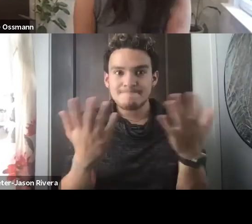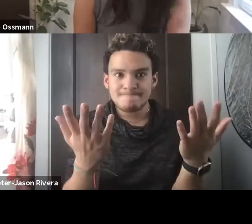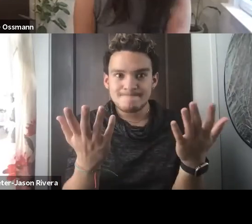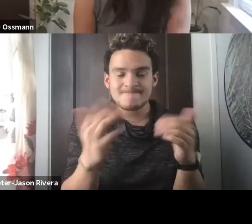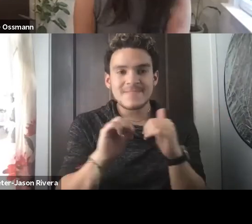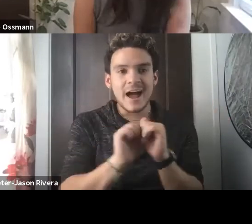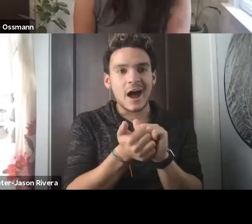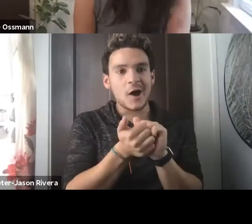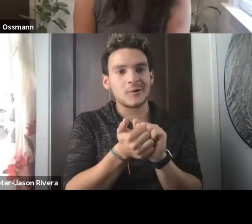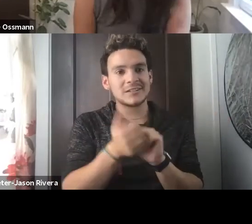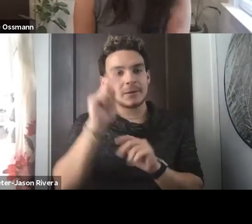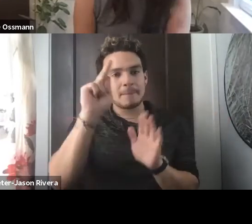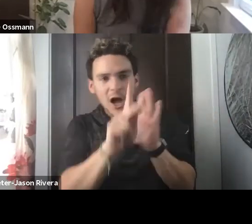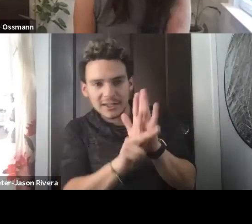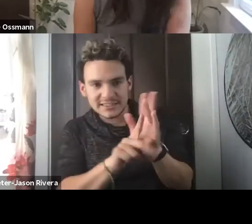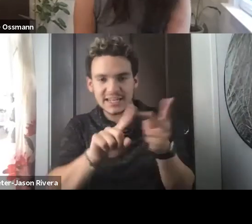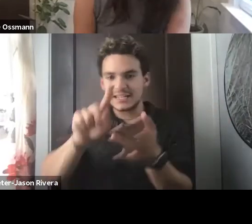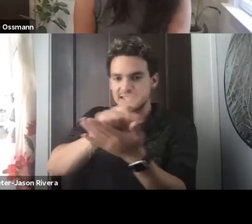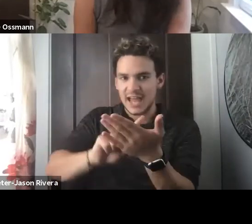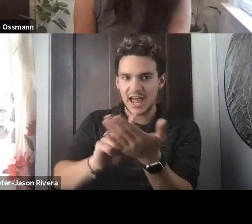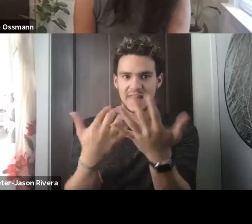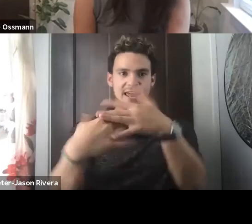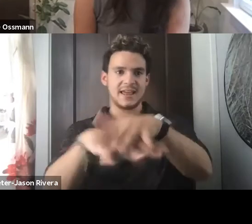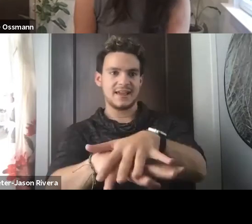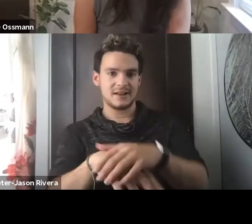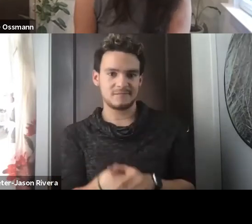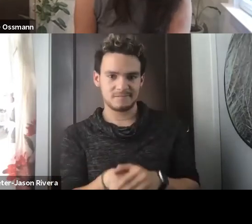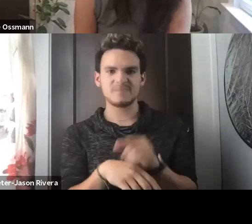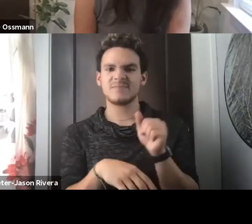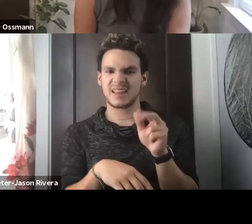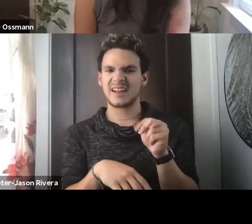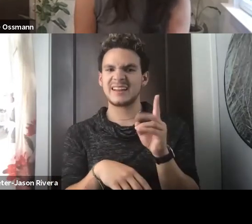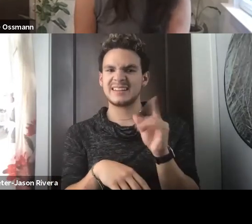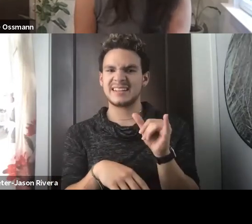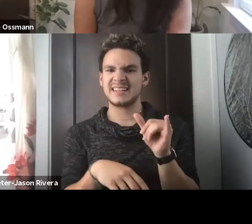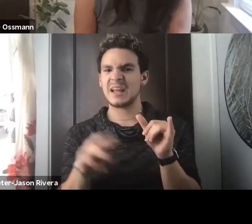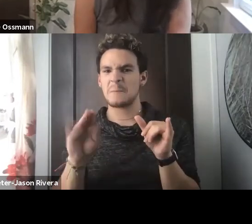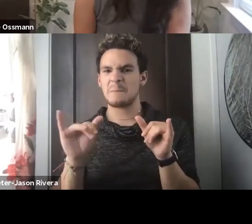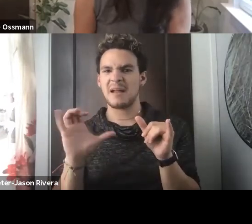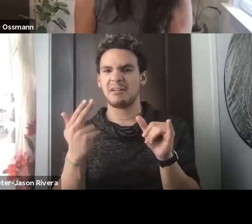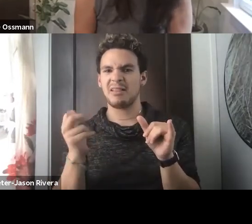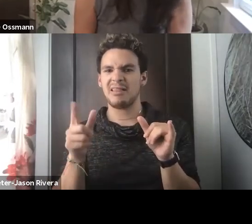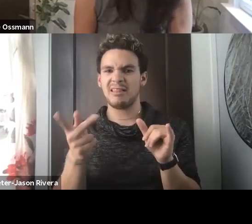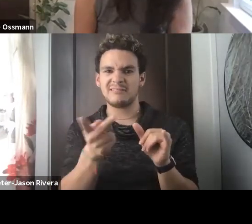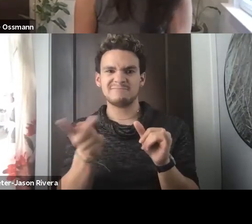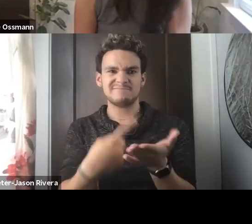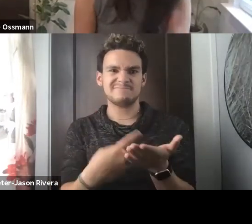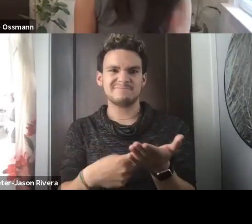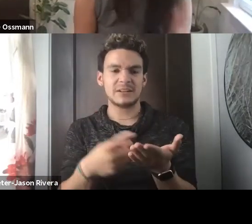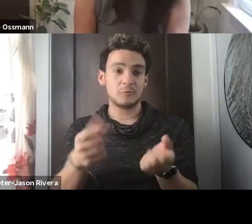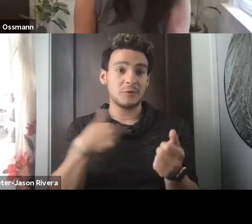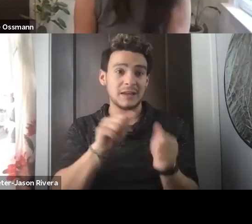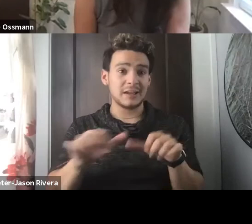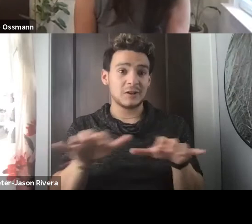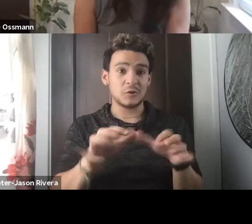how does policy and design work together? And Andy and Michael have mentioned this in terms of they can only do so much as business owners,